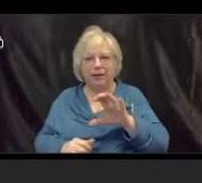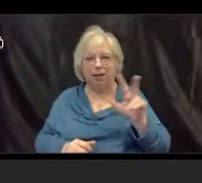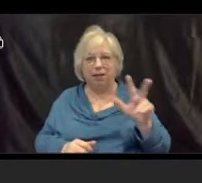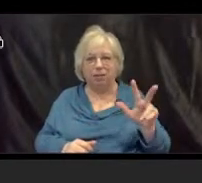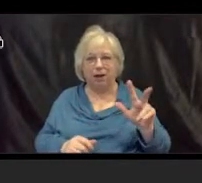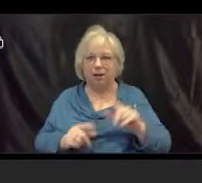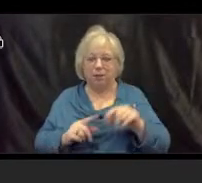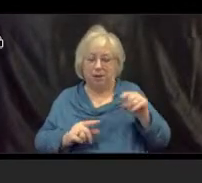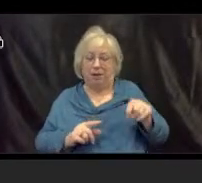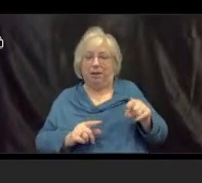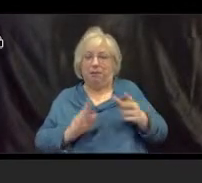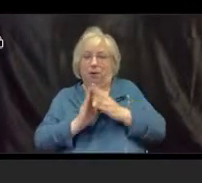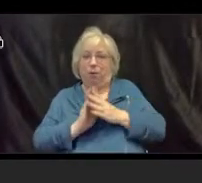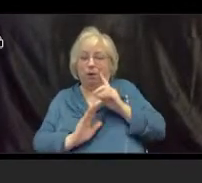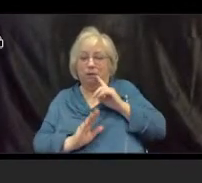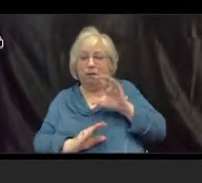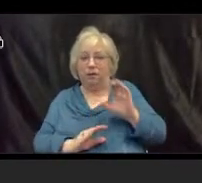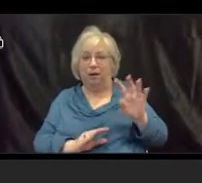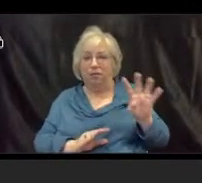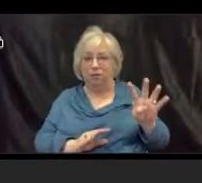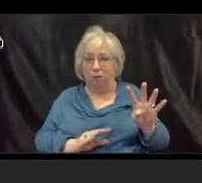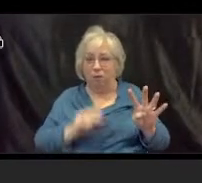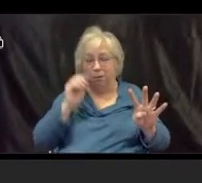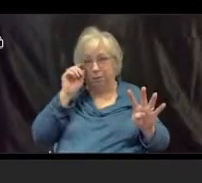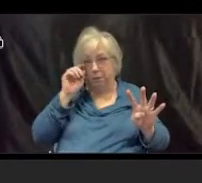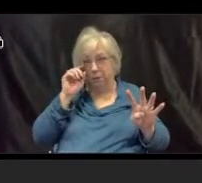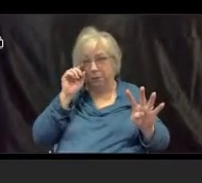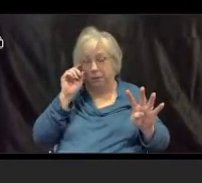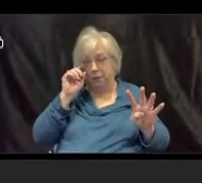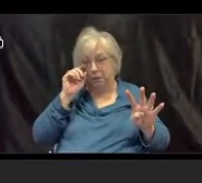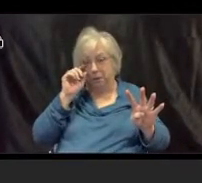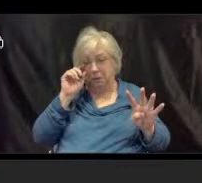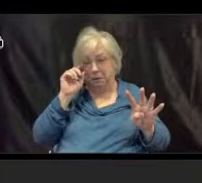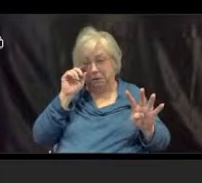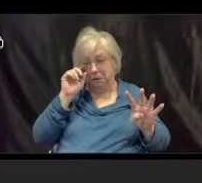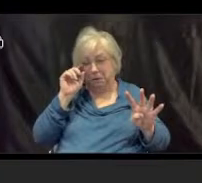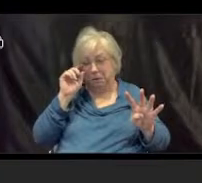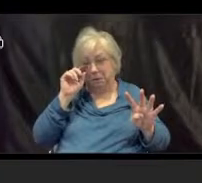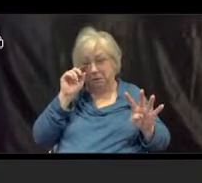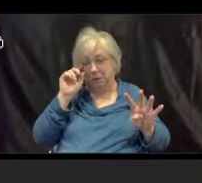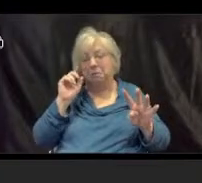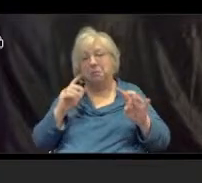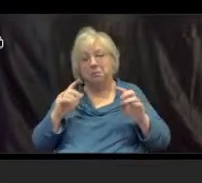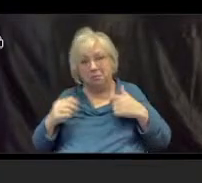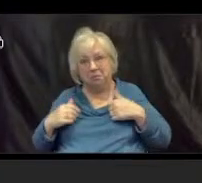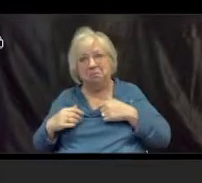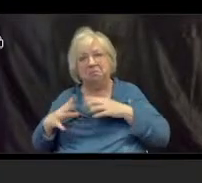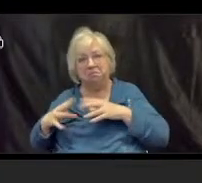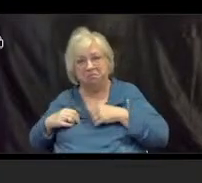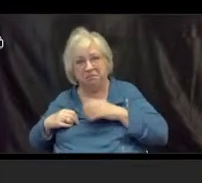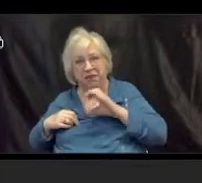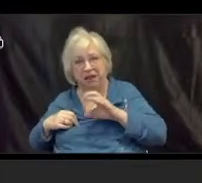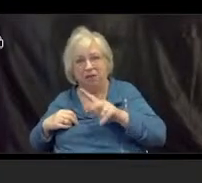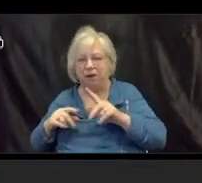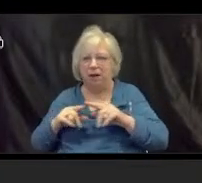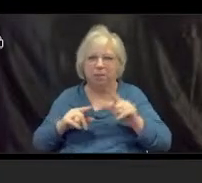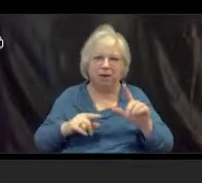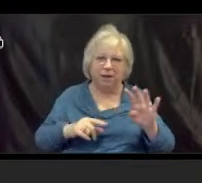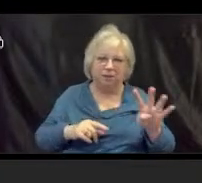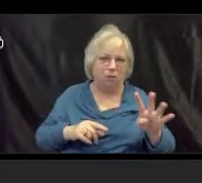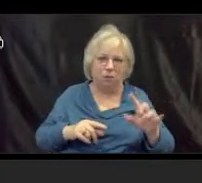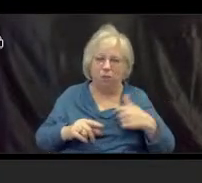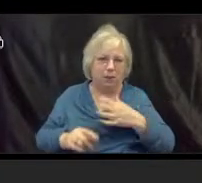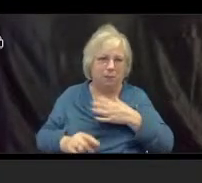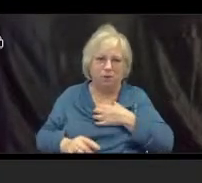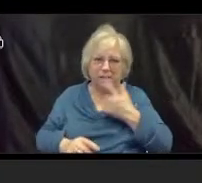a C4 that kicked it, as far as we're concerned in our area. And that's the only objection we have. Thank